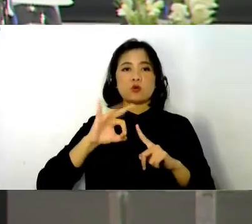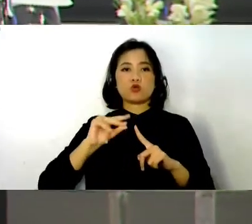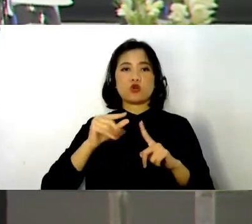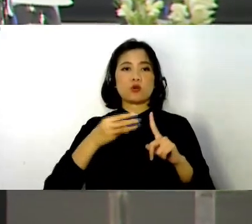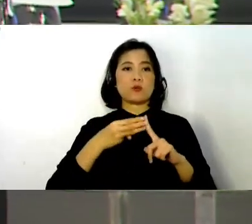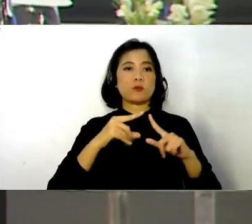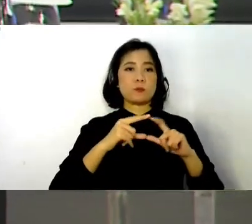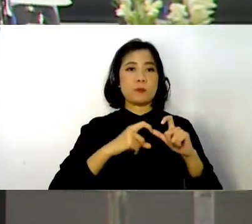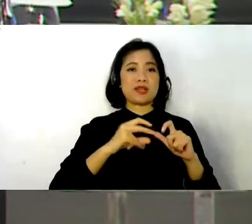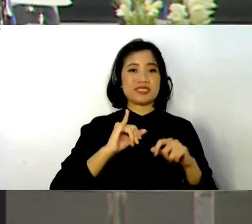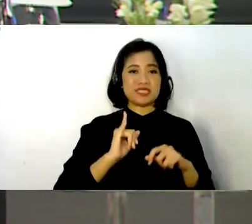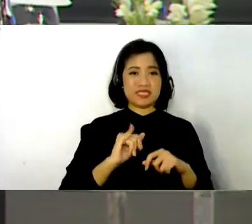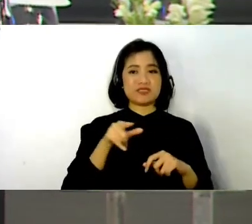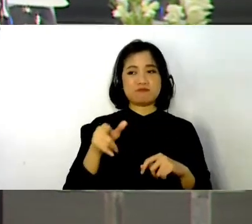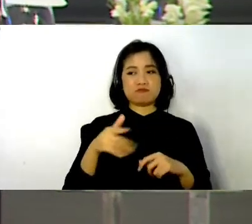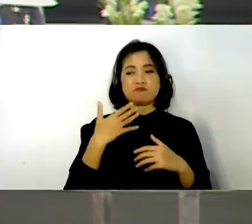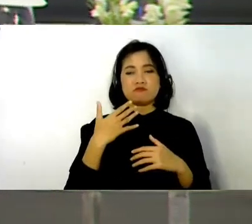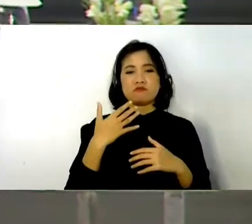yes, it is